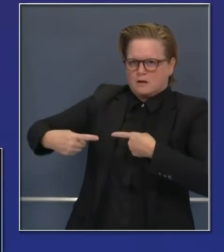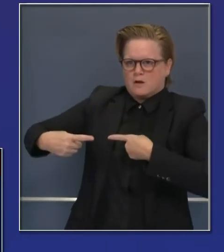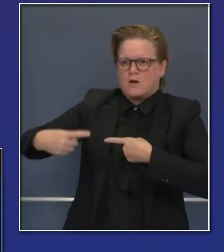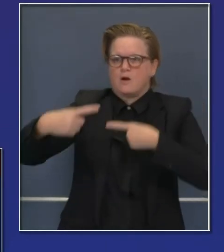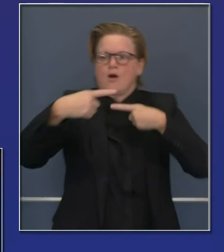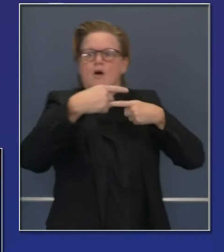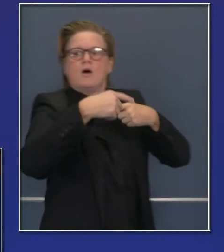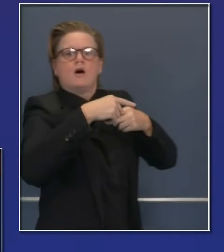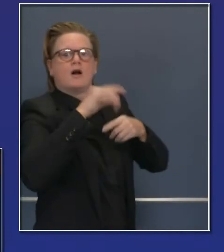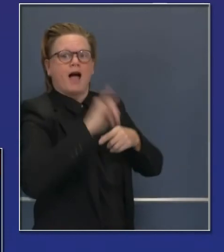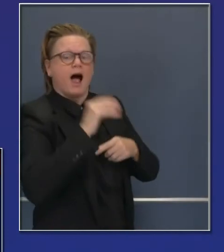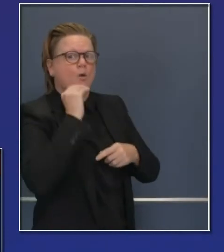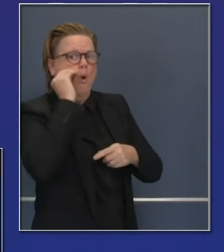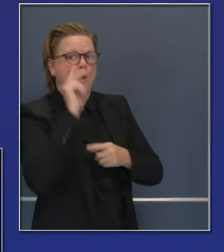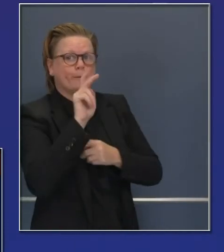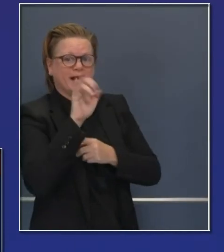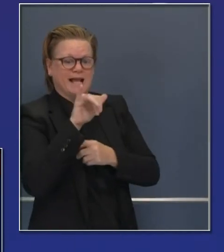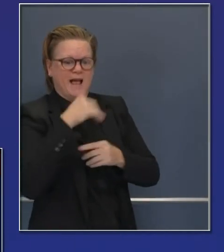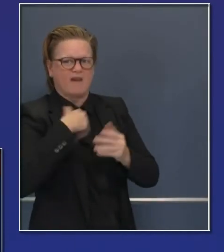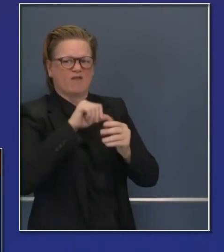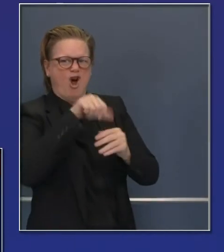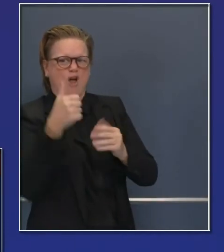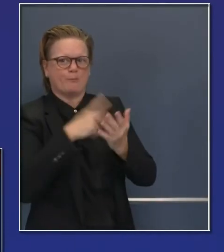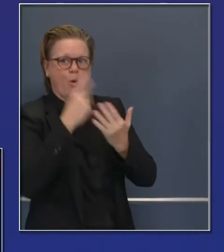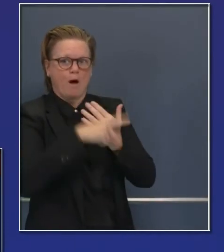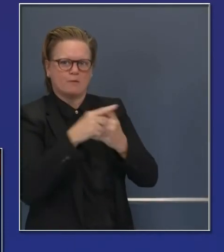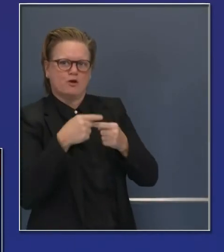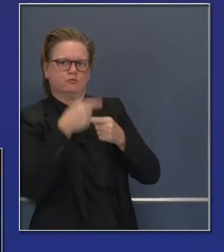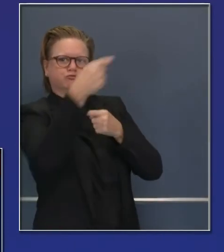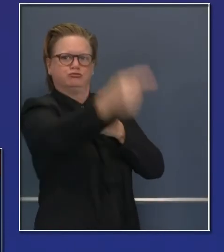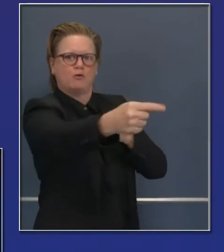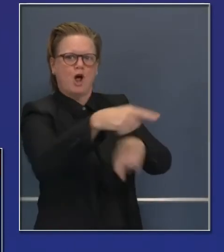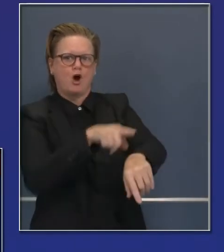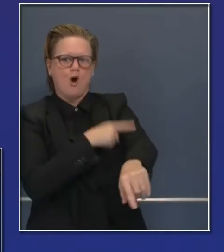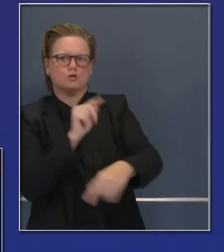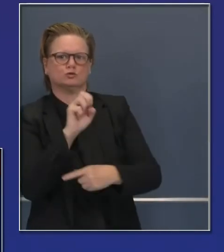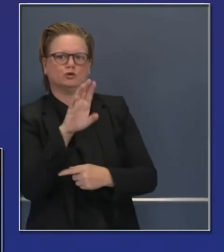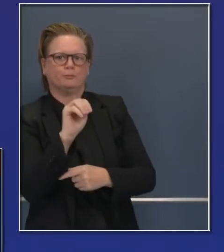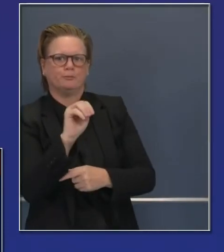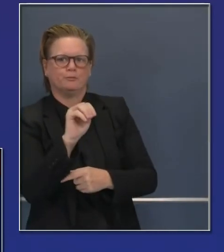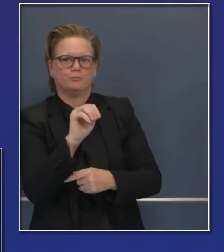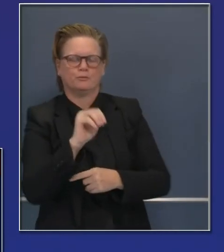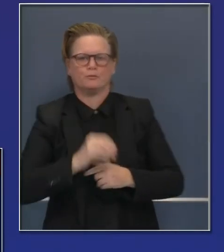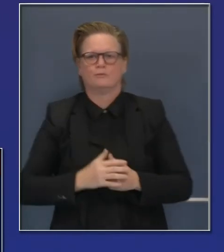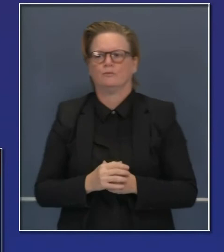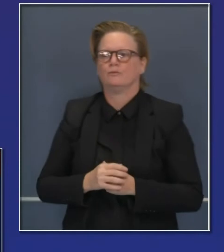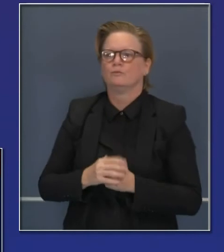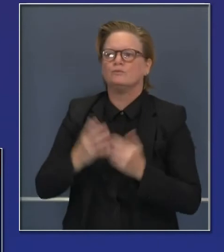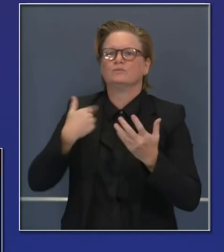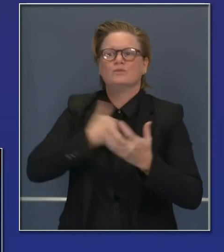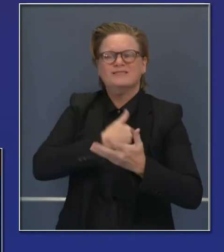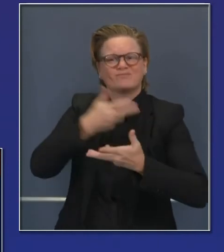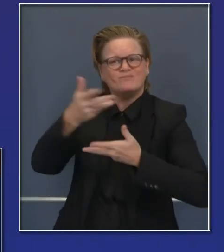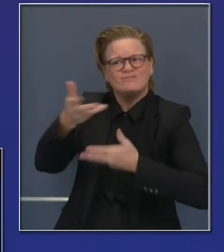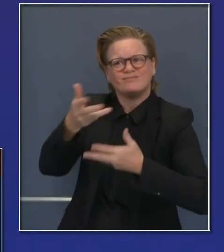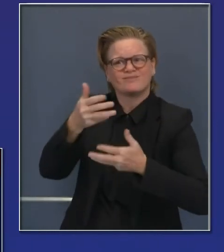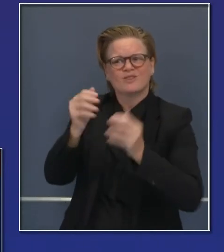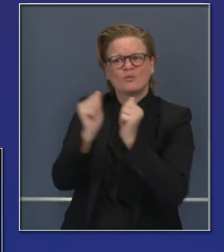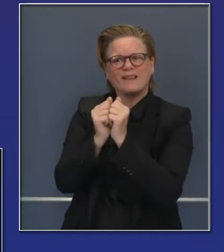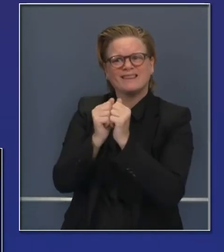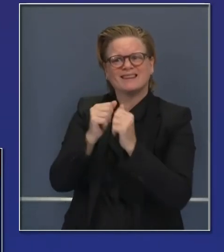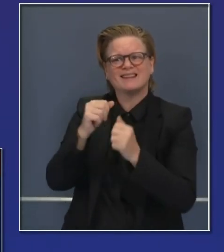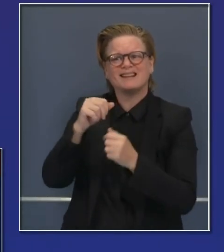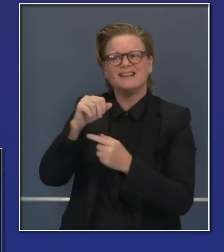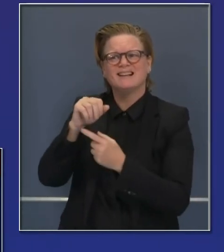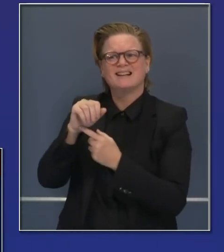new administration, the Biden administration, to get more clarity so that counties feel more comfortable extending the Room Key